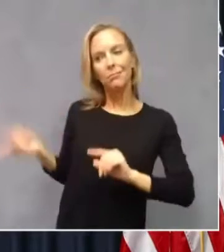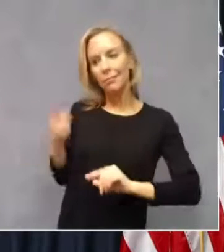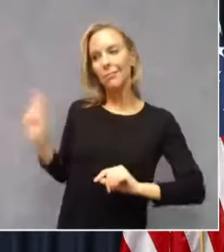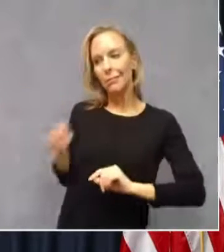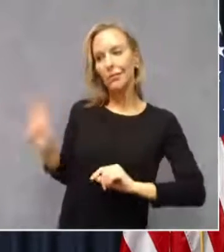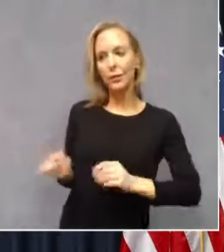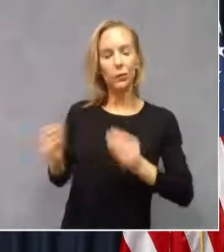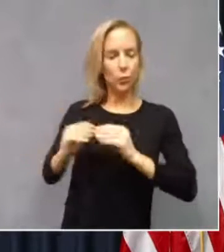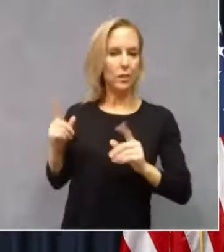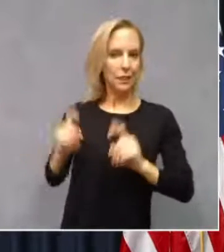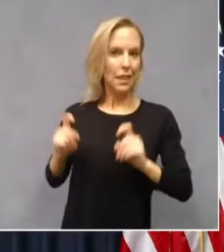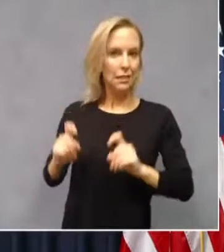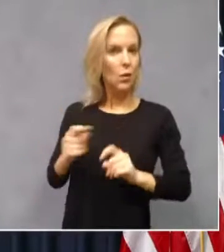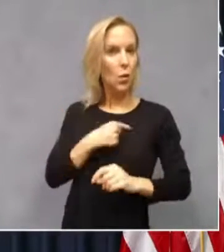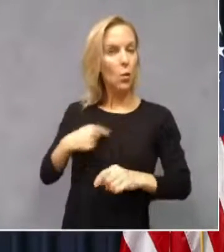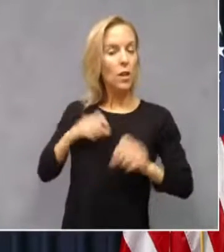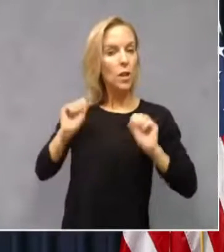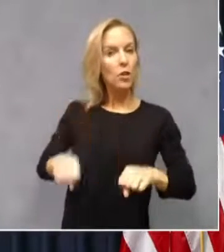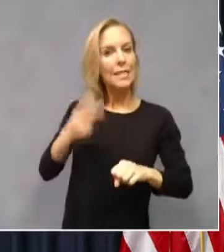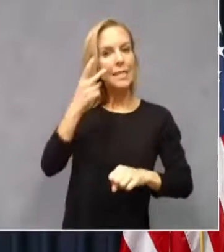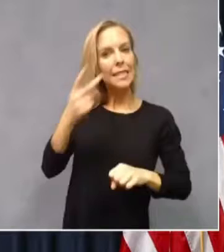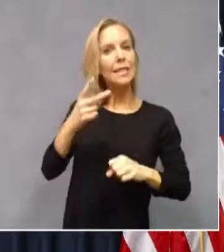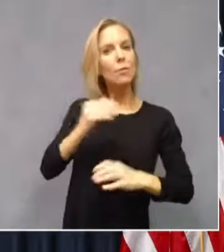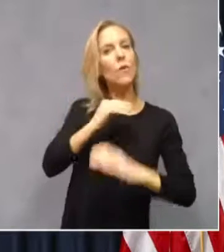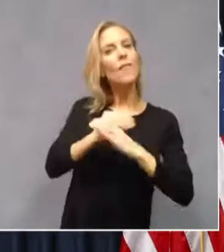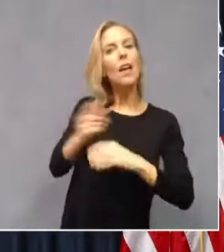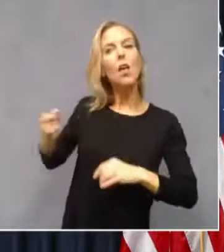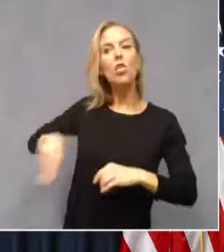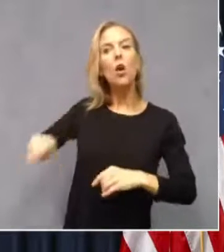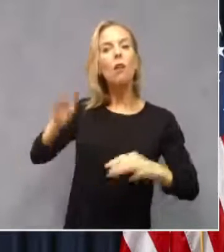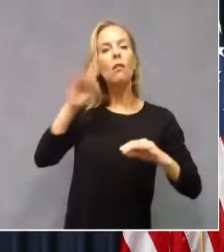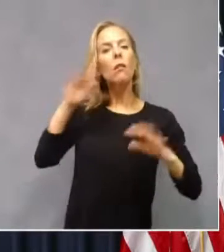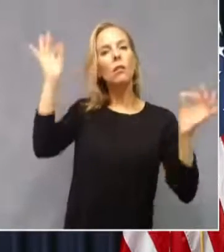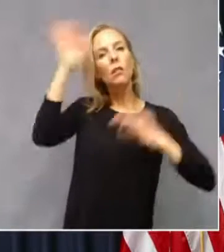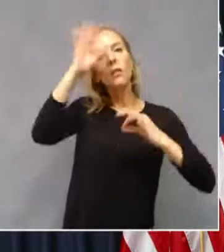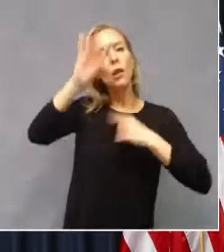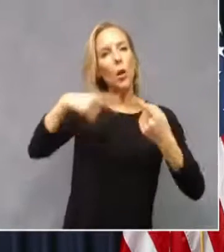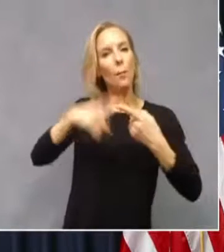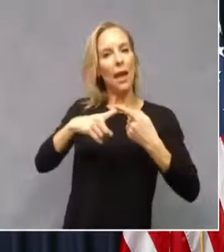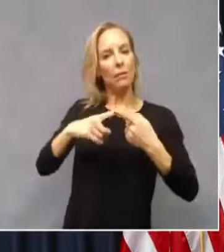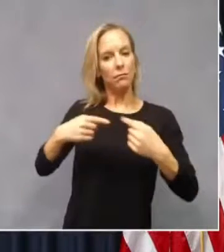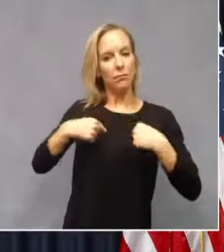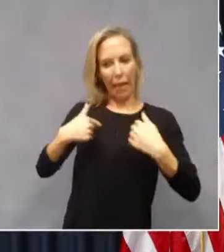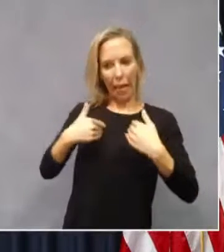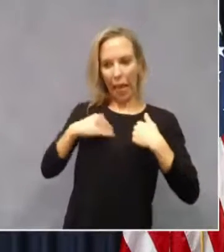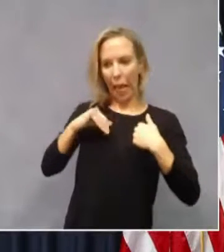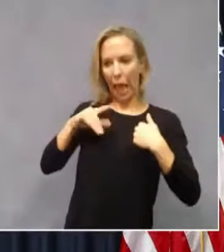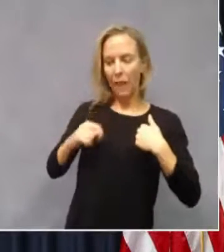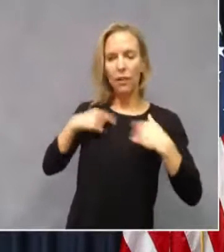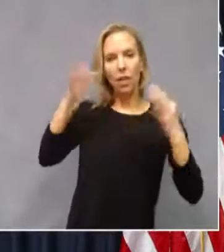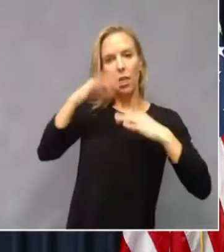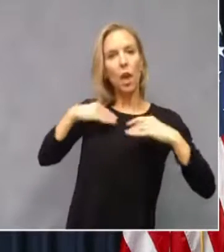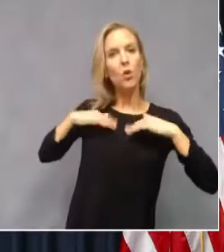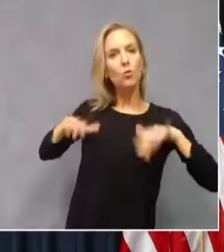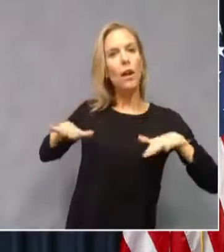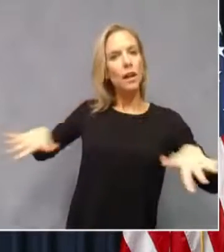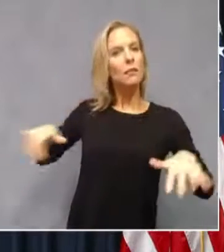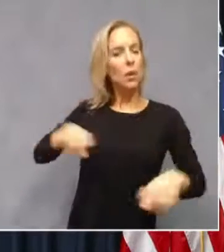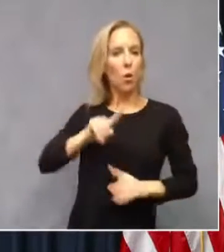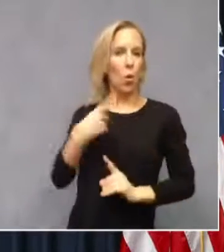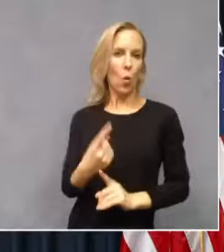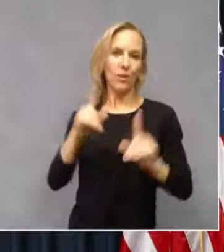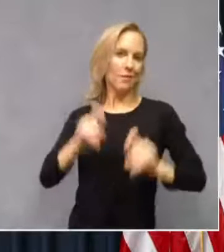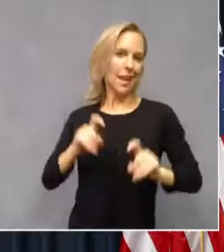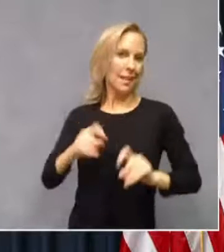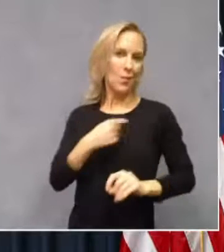and prevent asymptomatic spread, but we could also get some behavioral changes because we all want to pass the test. And this is the only test that we ever take where,